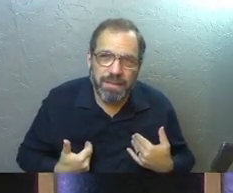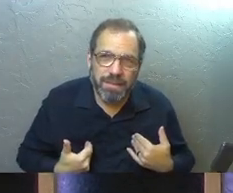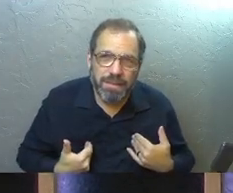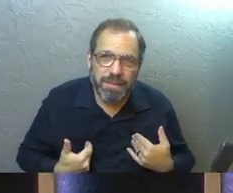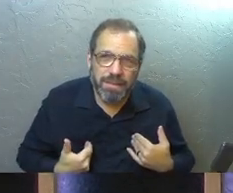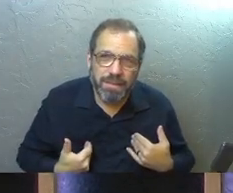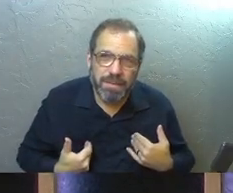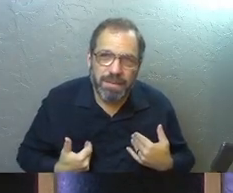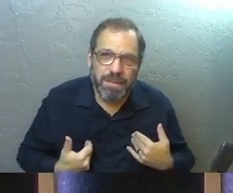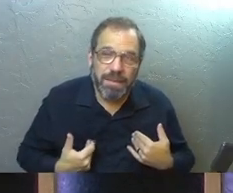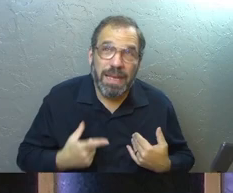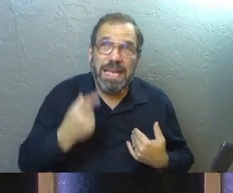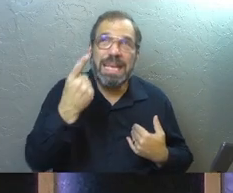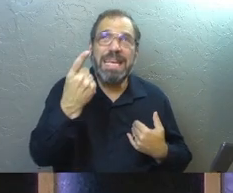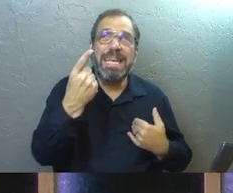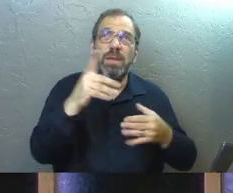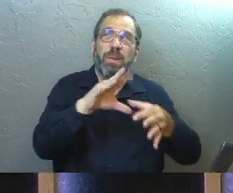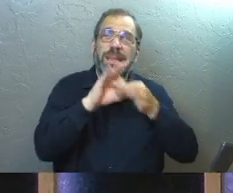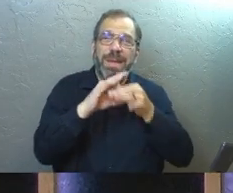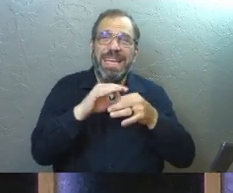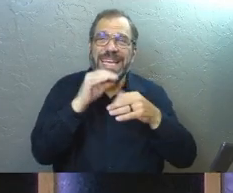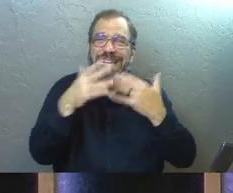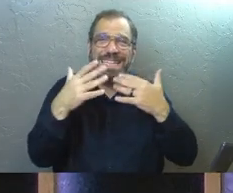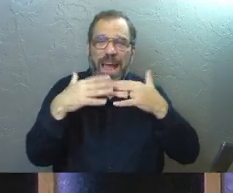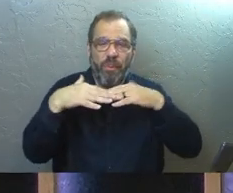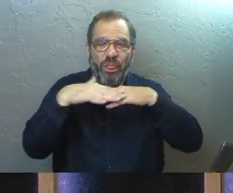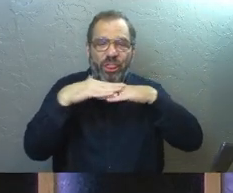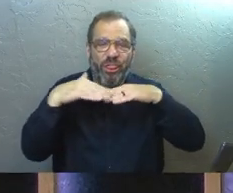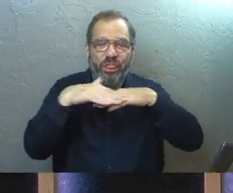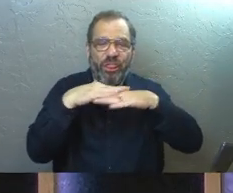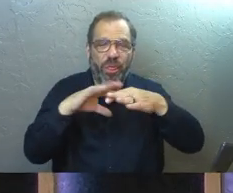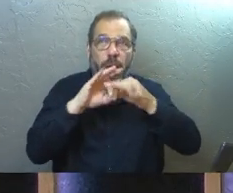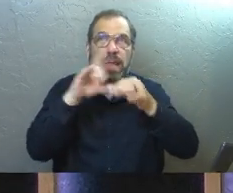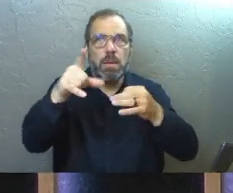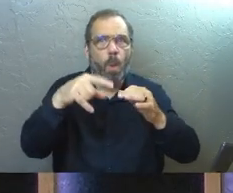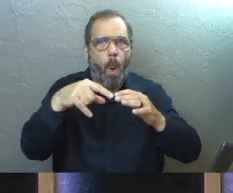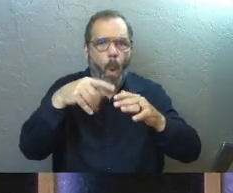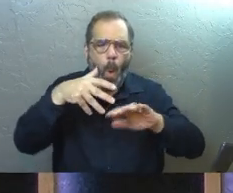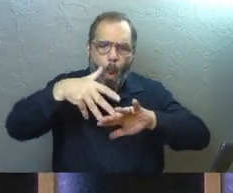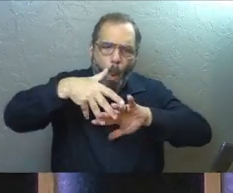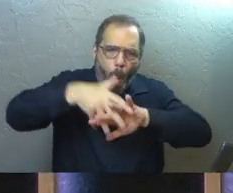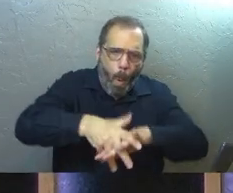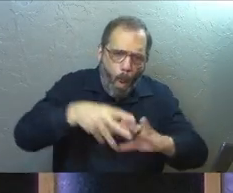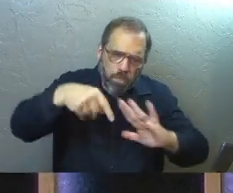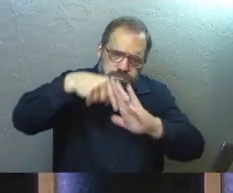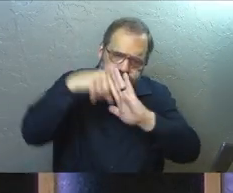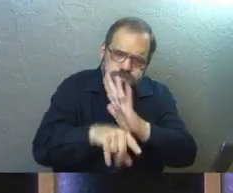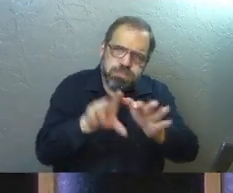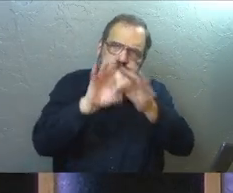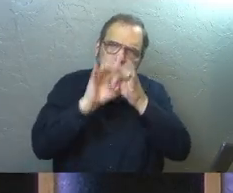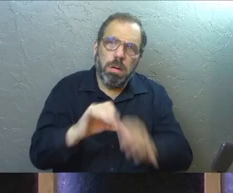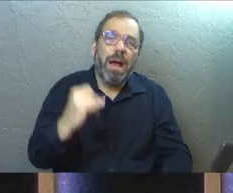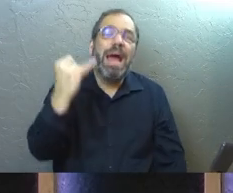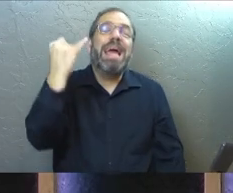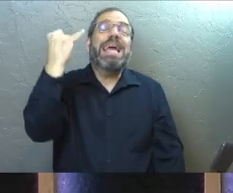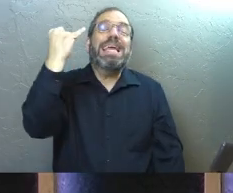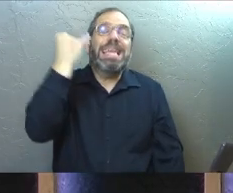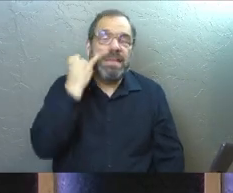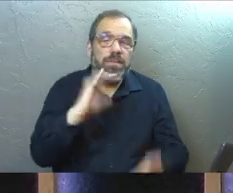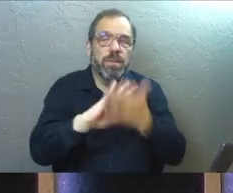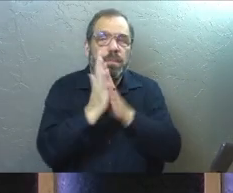Hallelujah. He doesn't want shallow relationships because he knows deep intimacy is possible for us if we can be